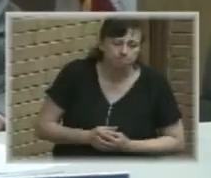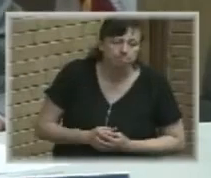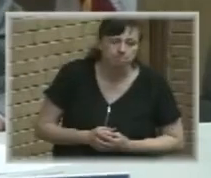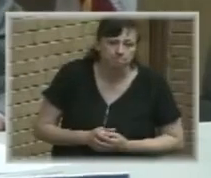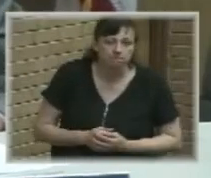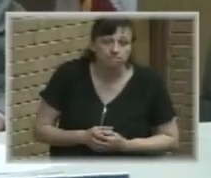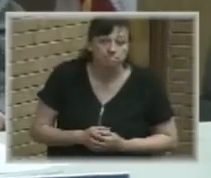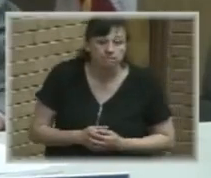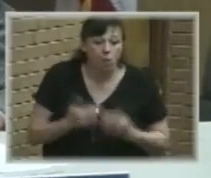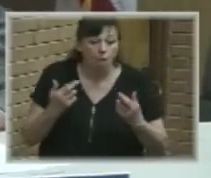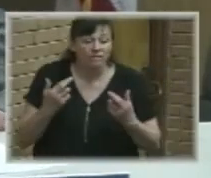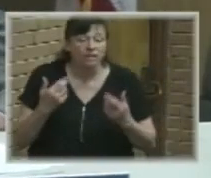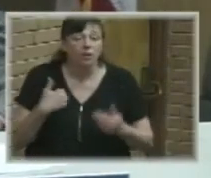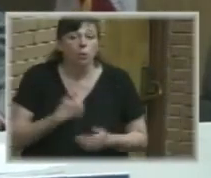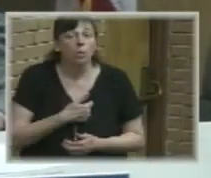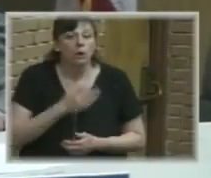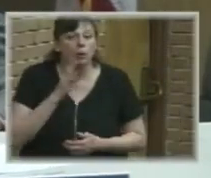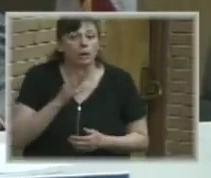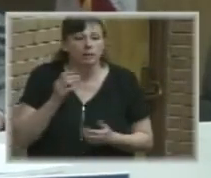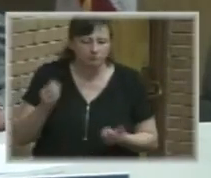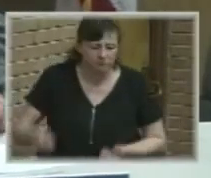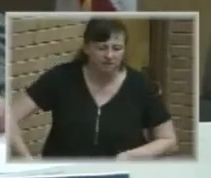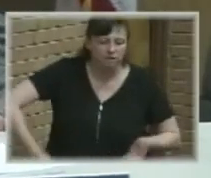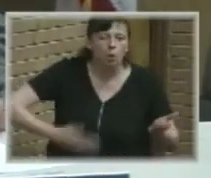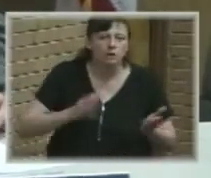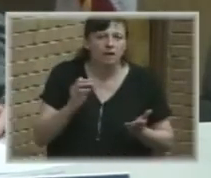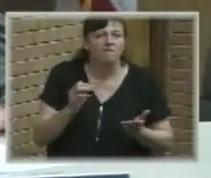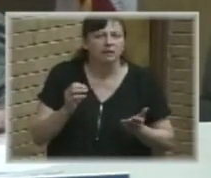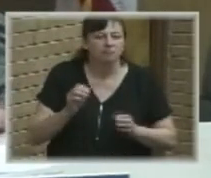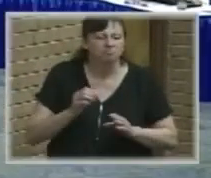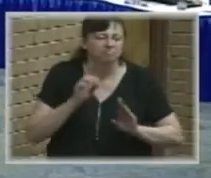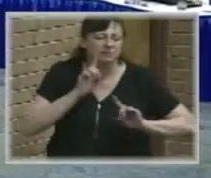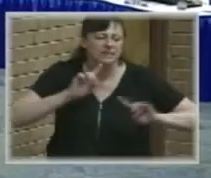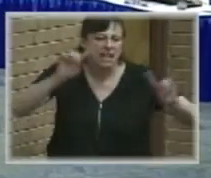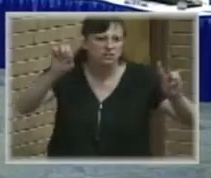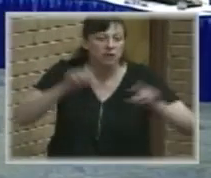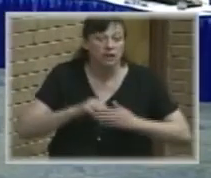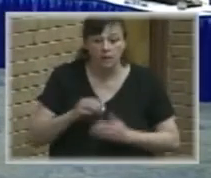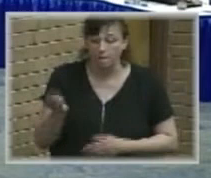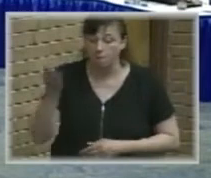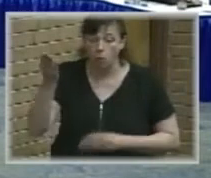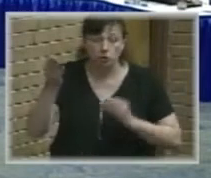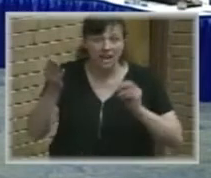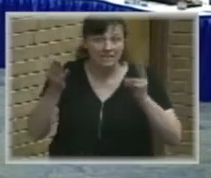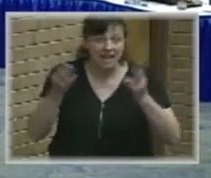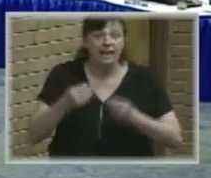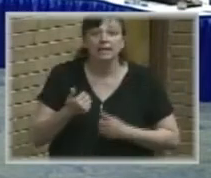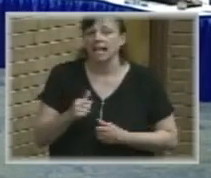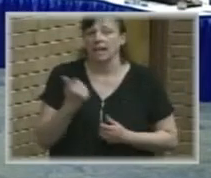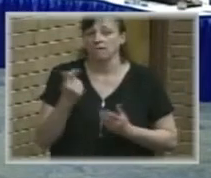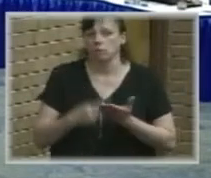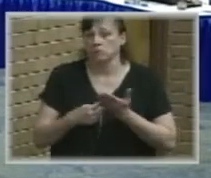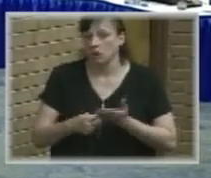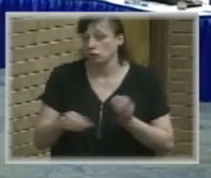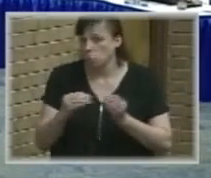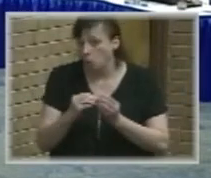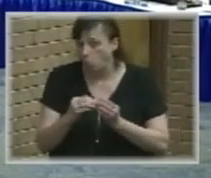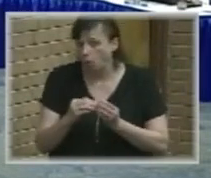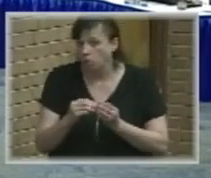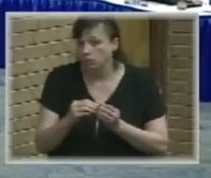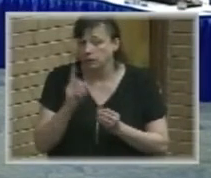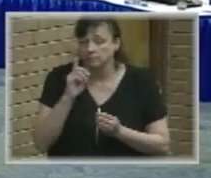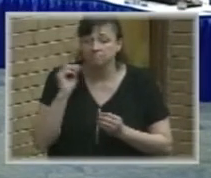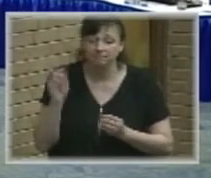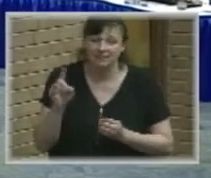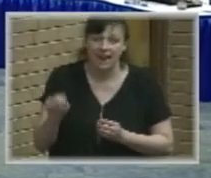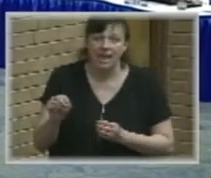and hopefully we'll dispose of it effectively. We have that motion and second. Any further discussion? Dan,